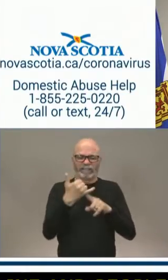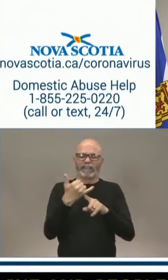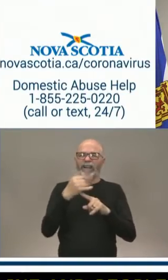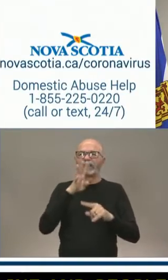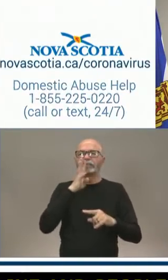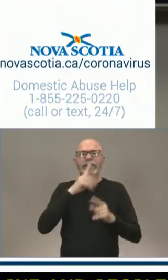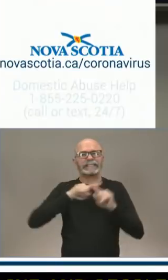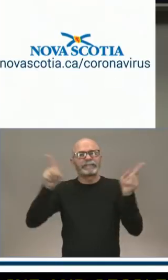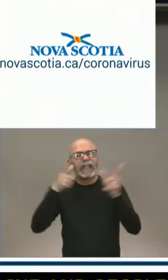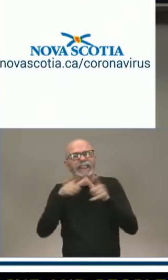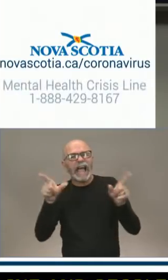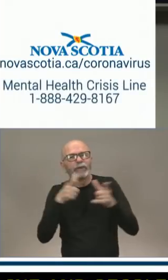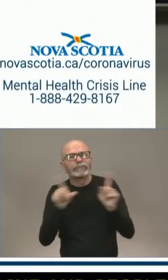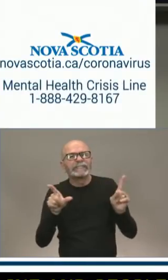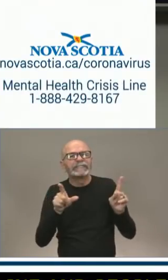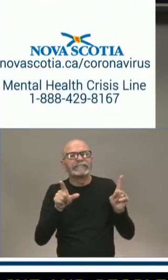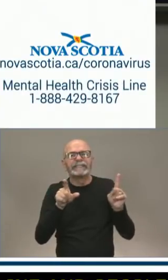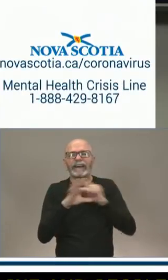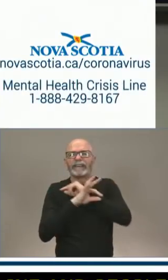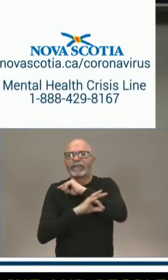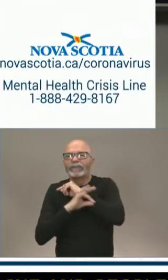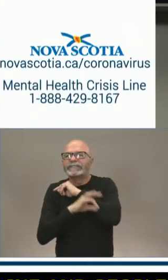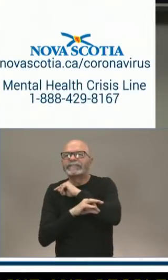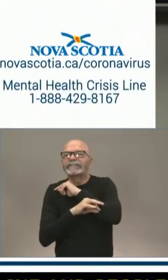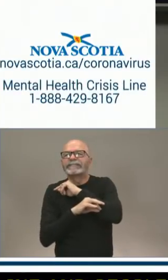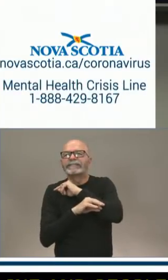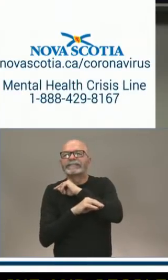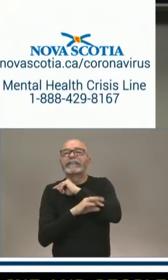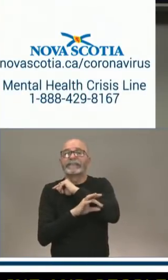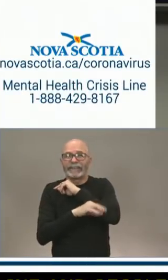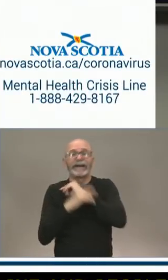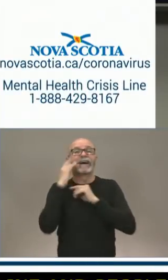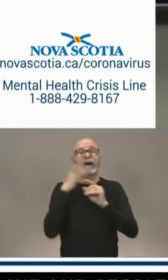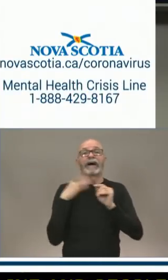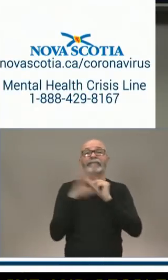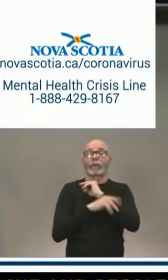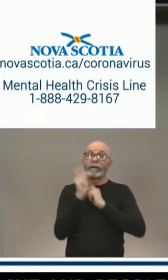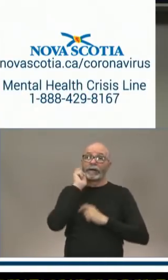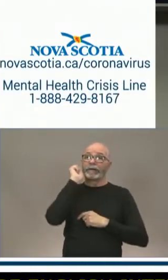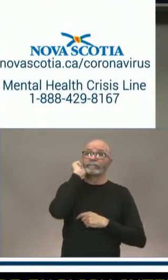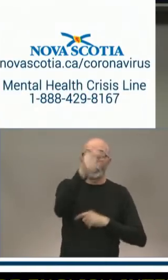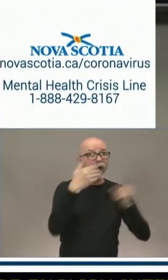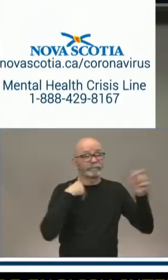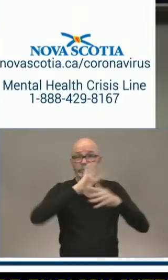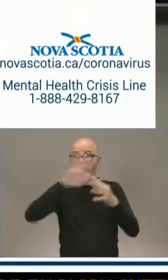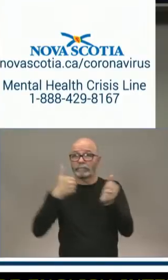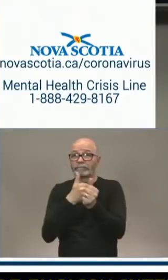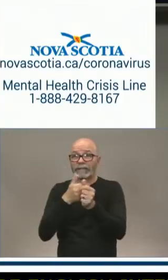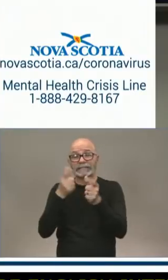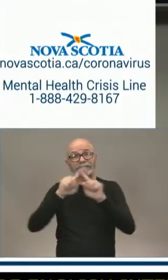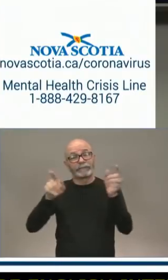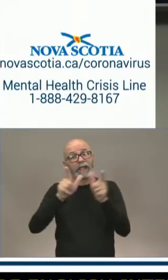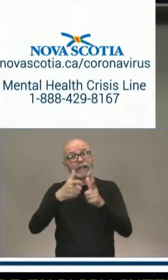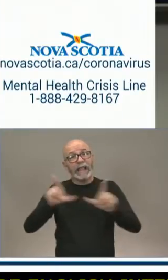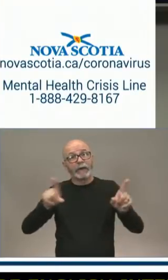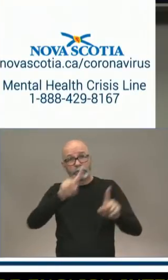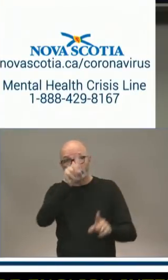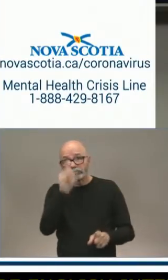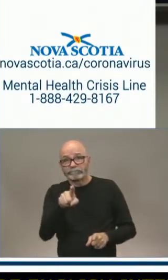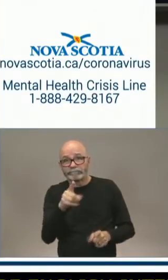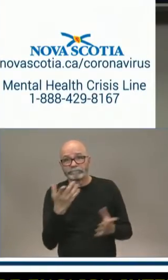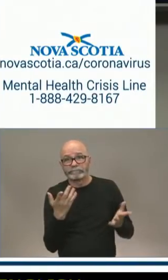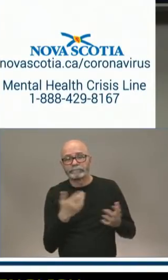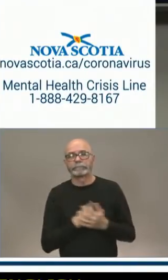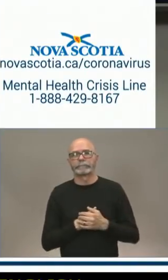Yeah, we have, like we do with our 811 line, there's a number of steps that could accommodate a variety of languages, for